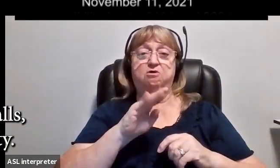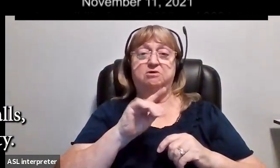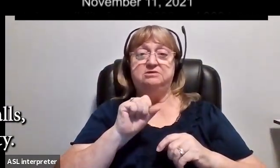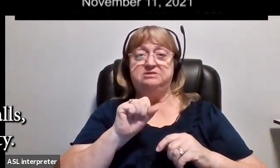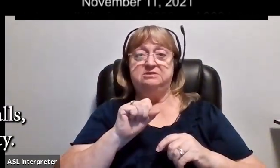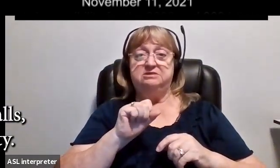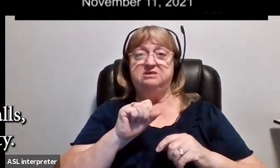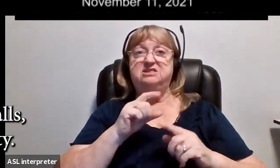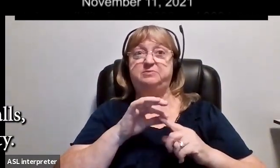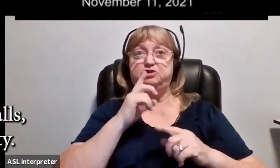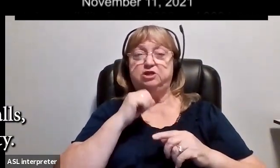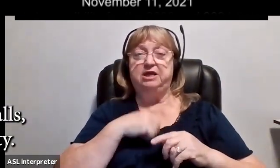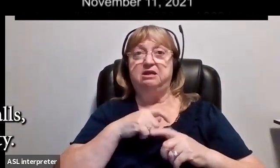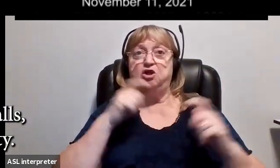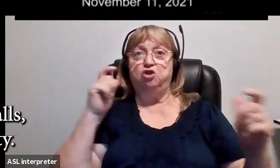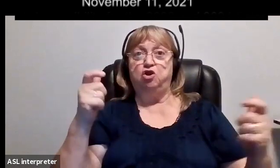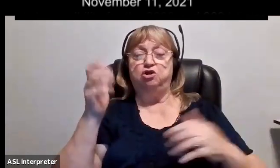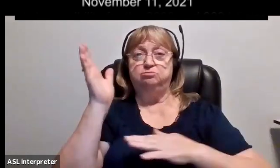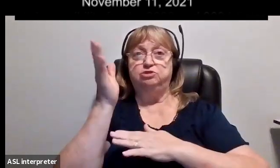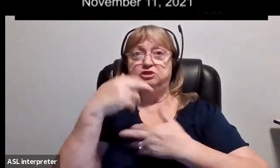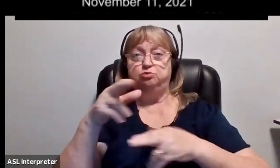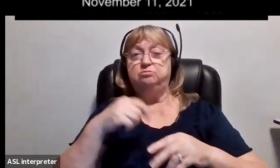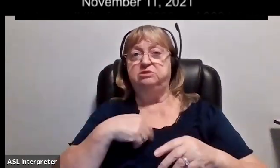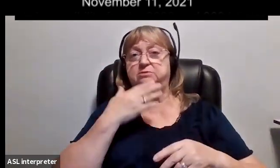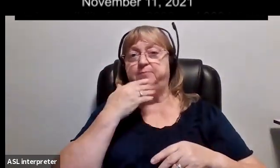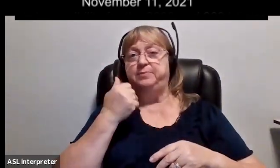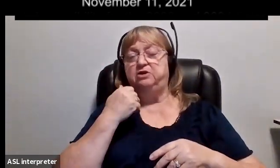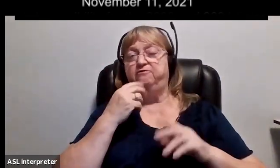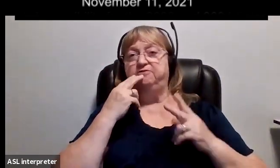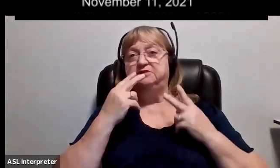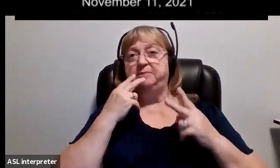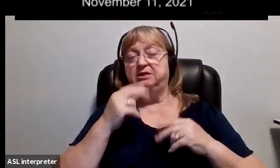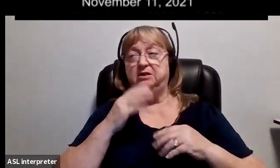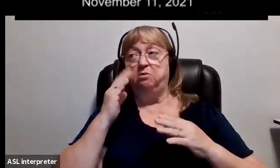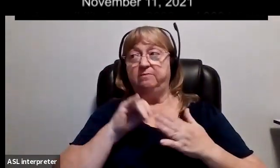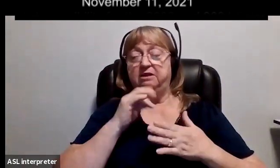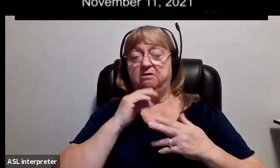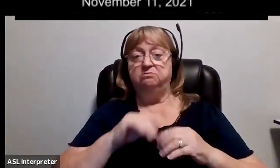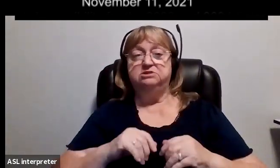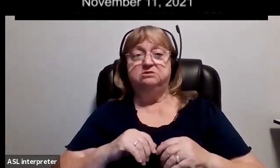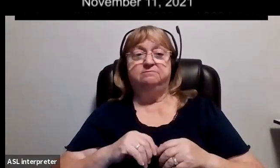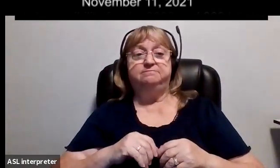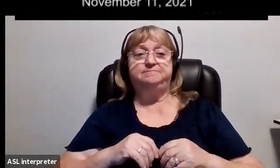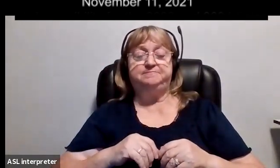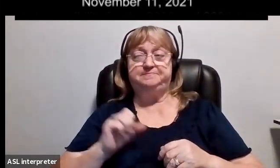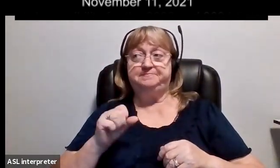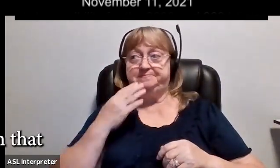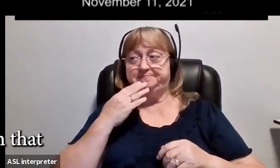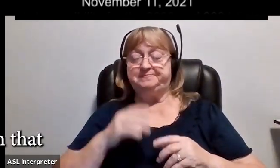large presentation halls, you will have much better visibility. Hope that helps. Yes, thank